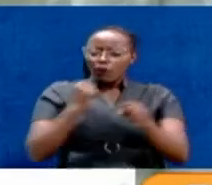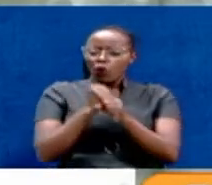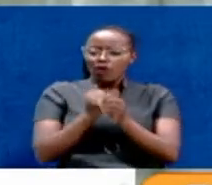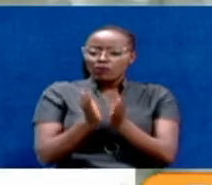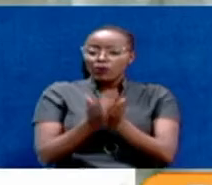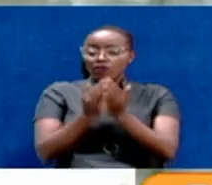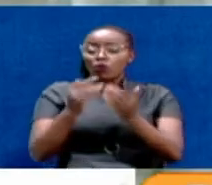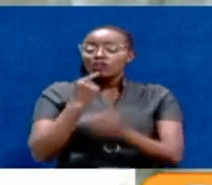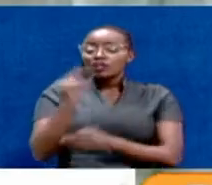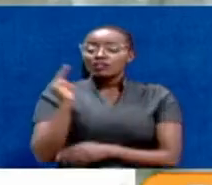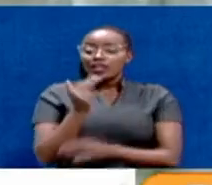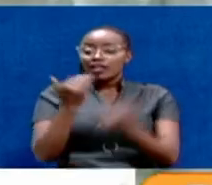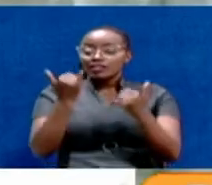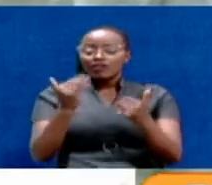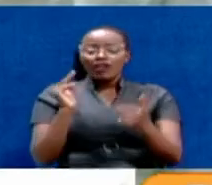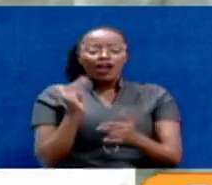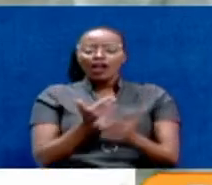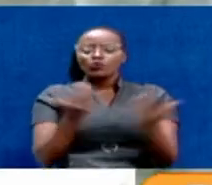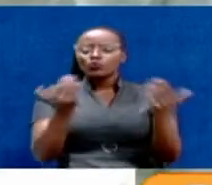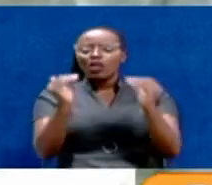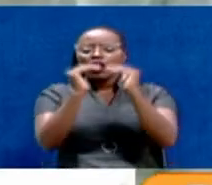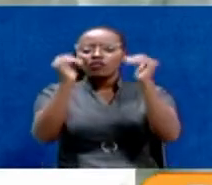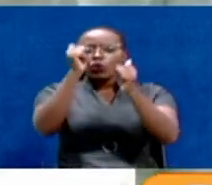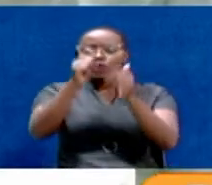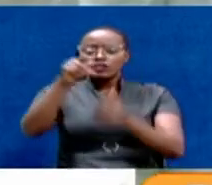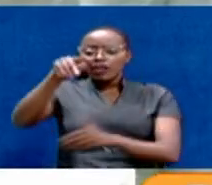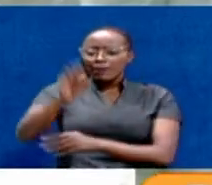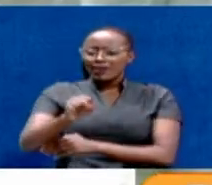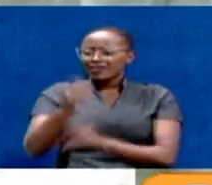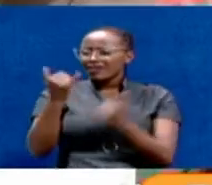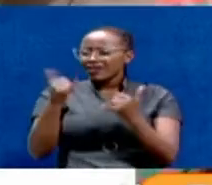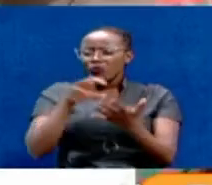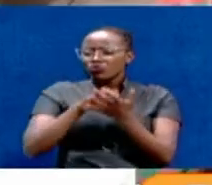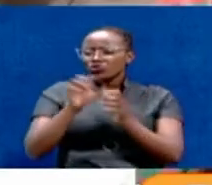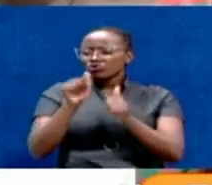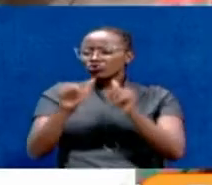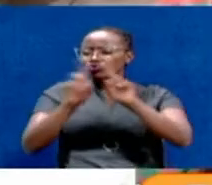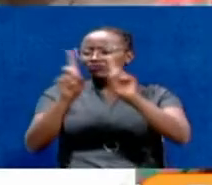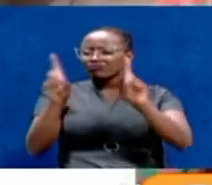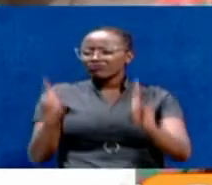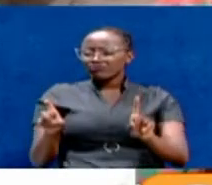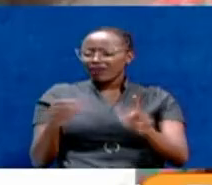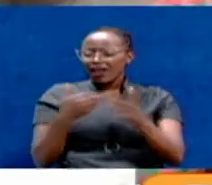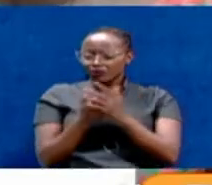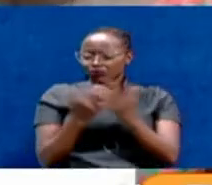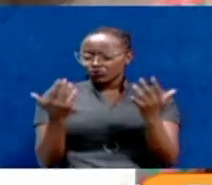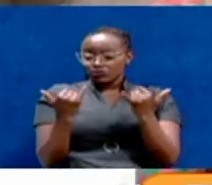the position right now, where we are right now. Madam PS, what's the position?